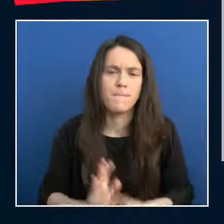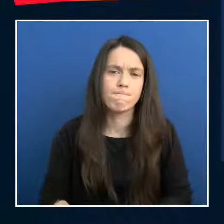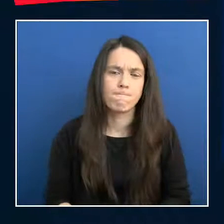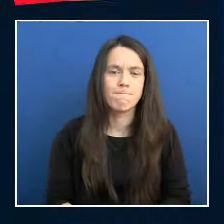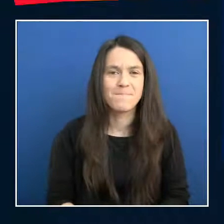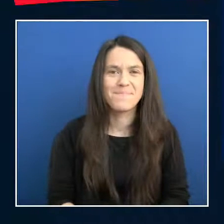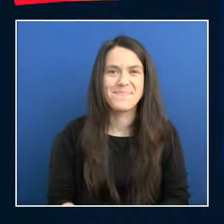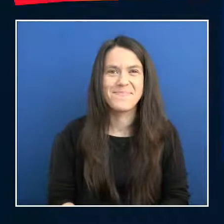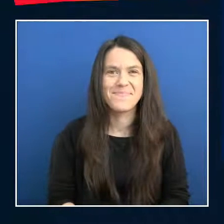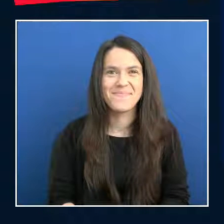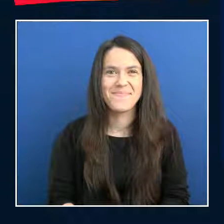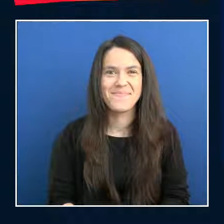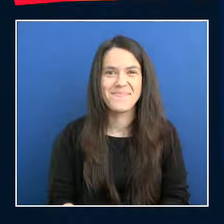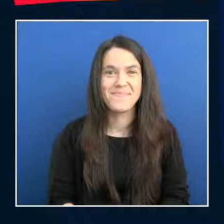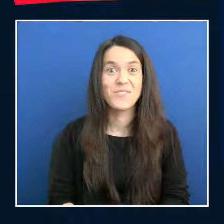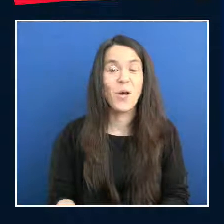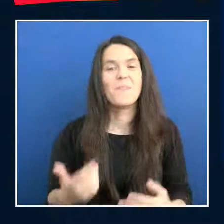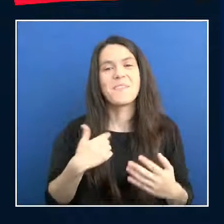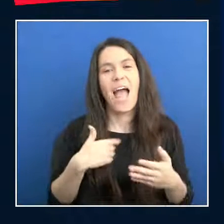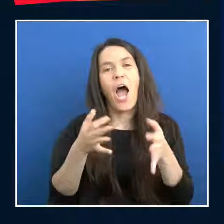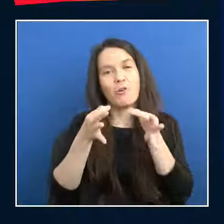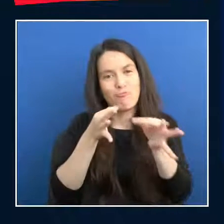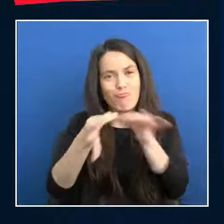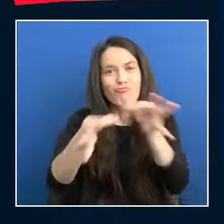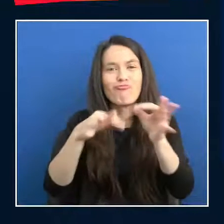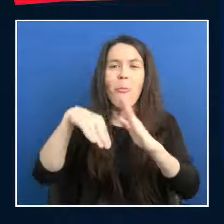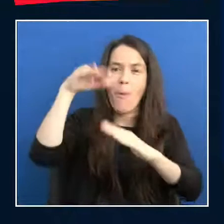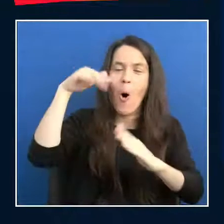Docker. So hi, Docker.